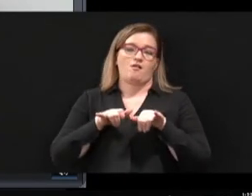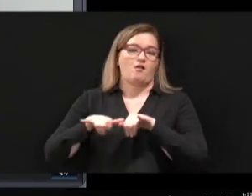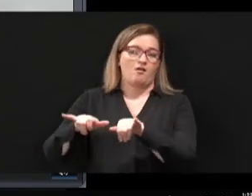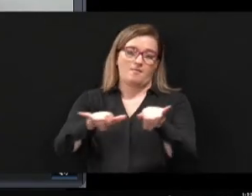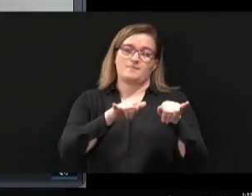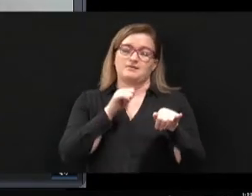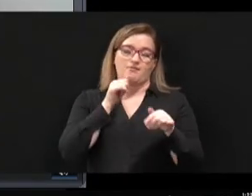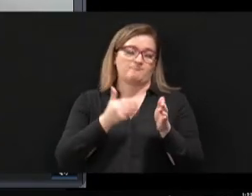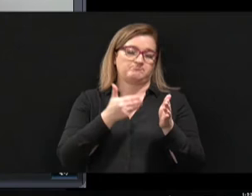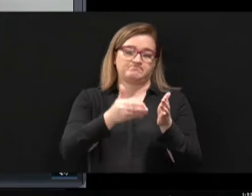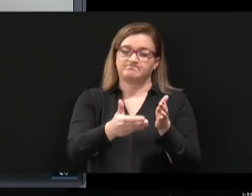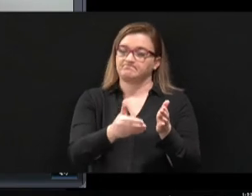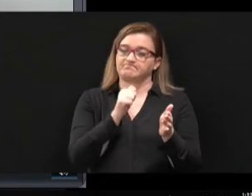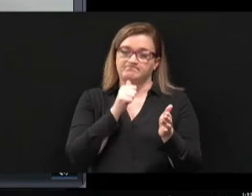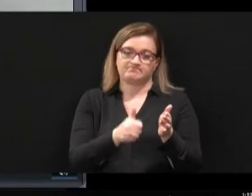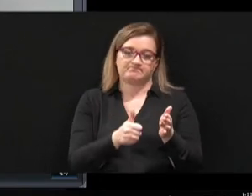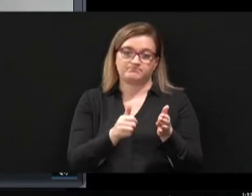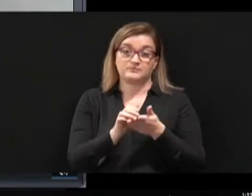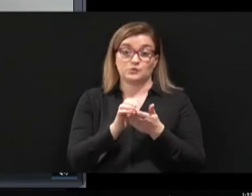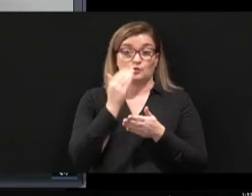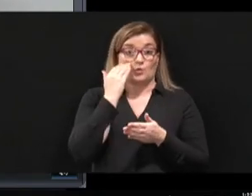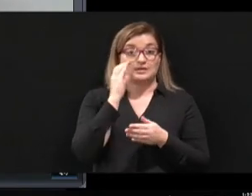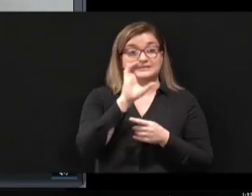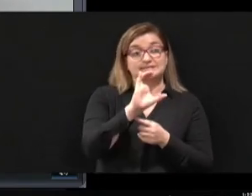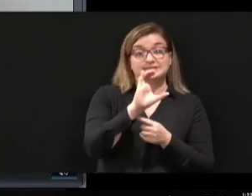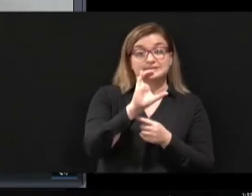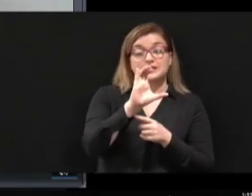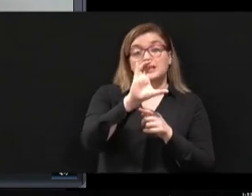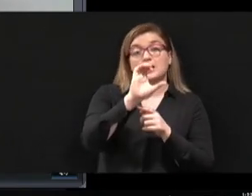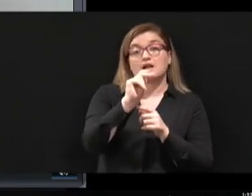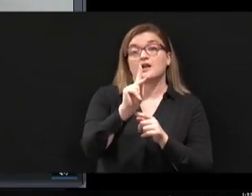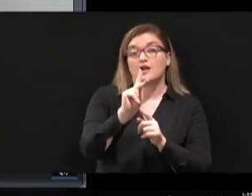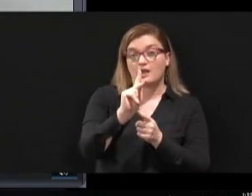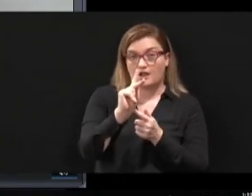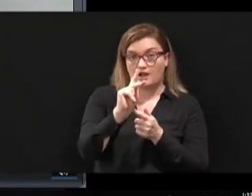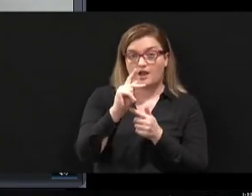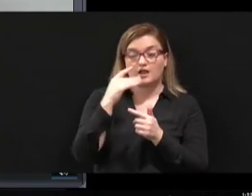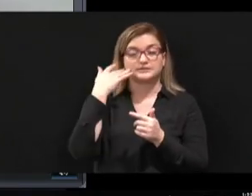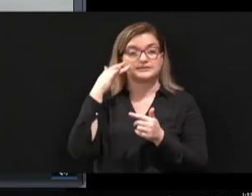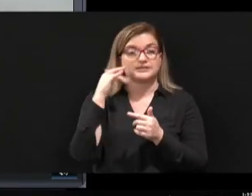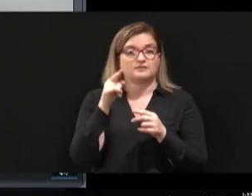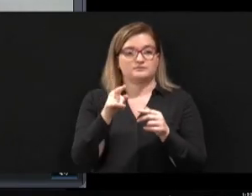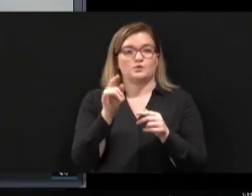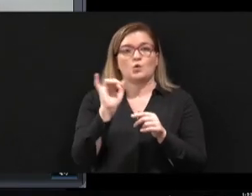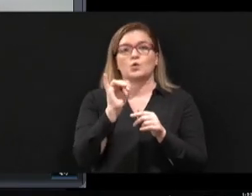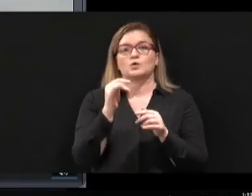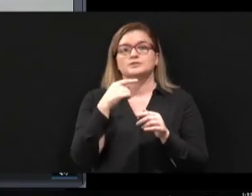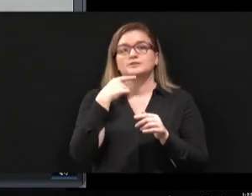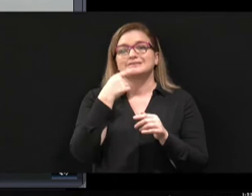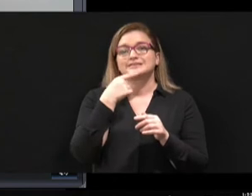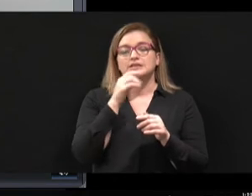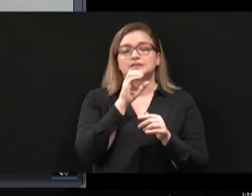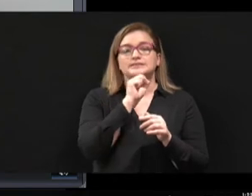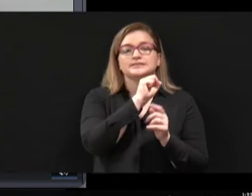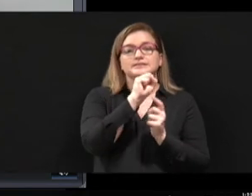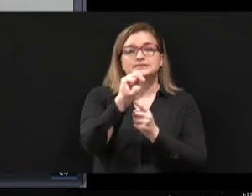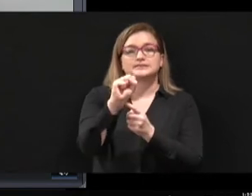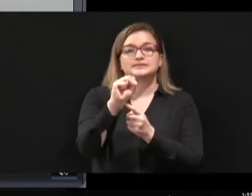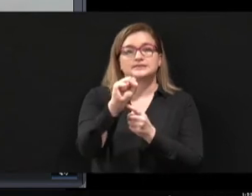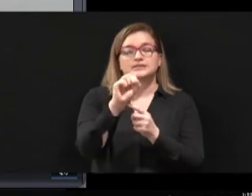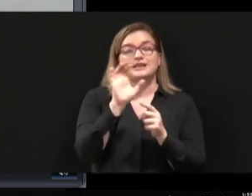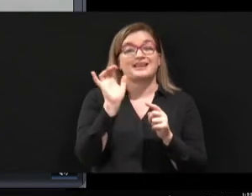Like when I gave you the C, I had you make the K sound. It also says S, like in